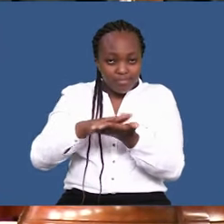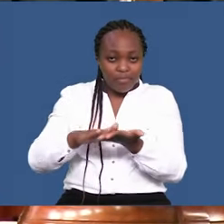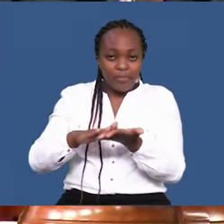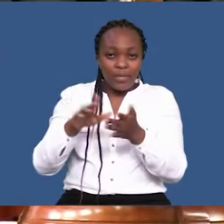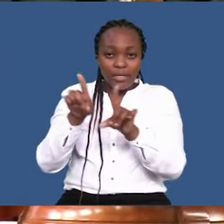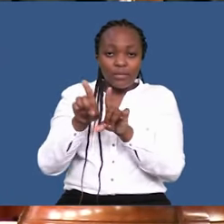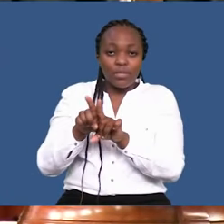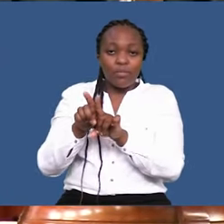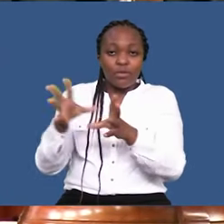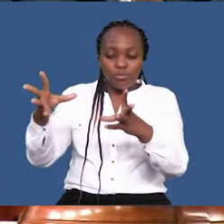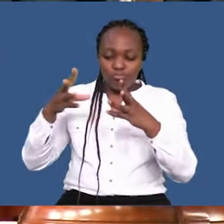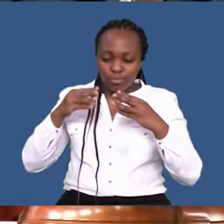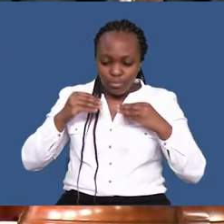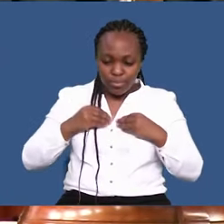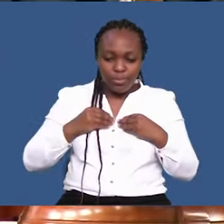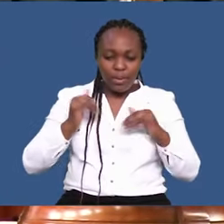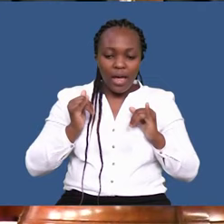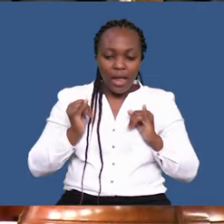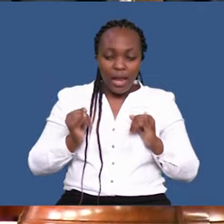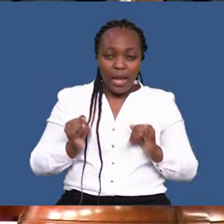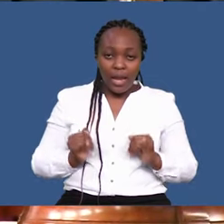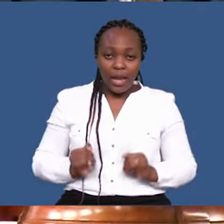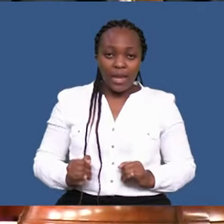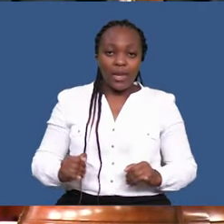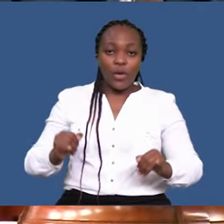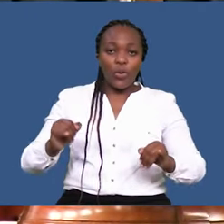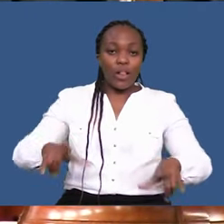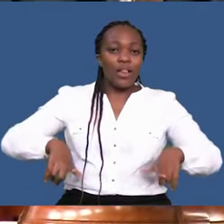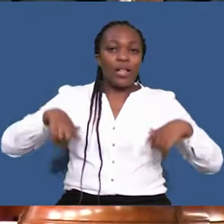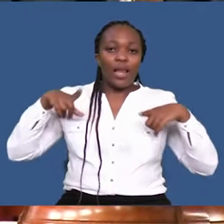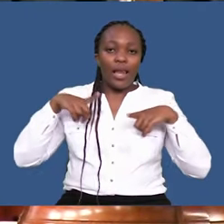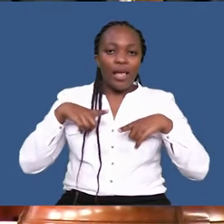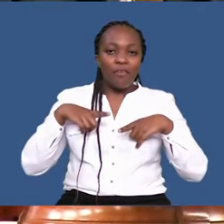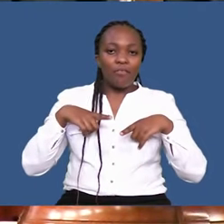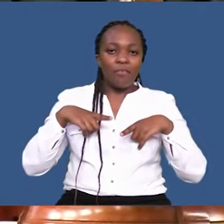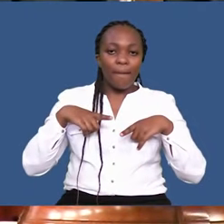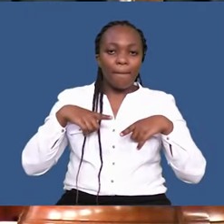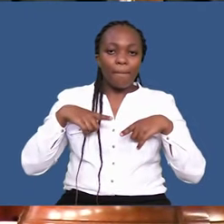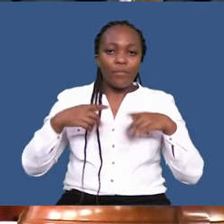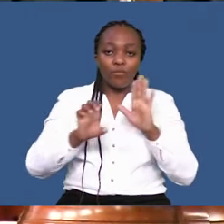to acquire a new nature by clothing ourselves with Christian